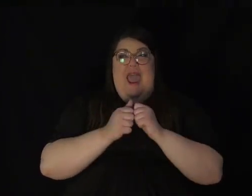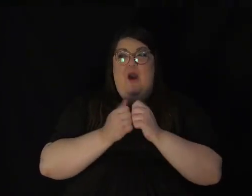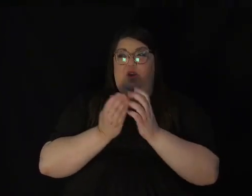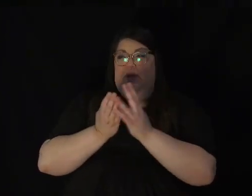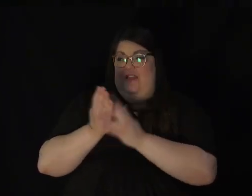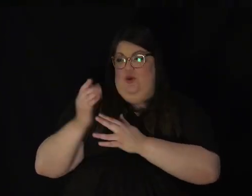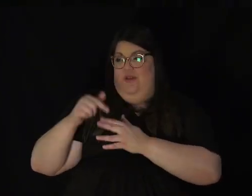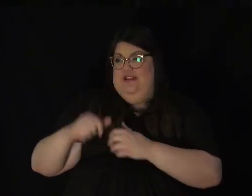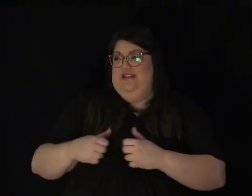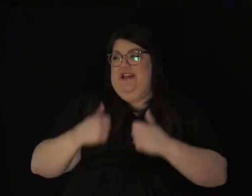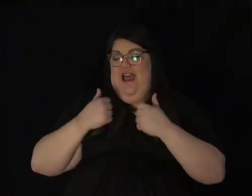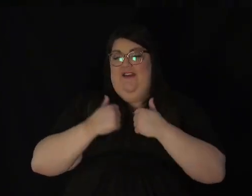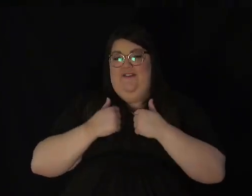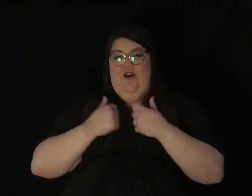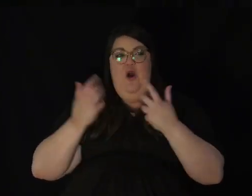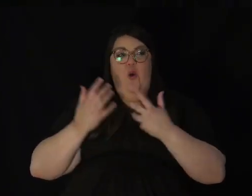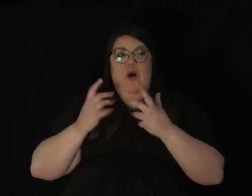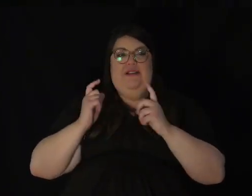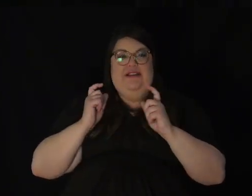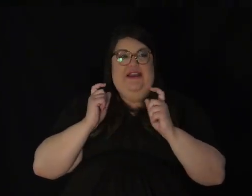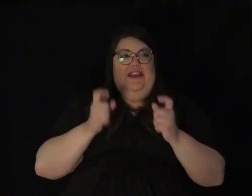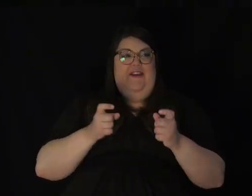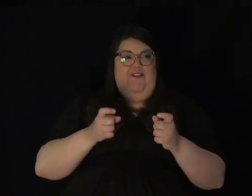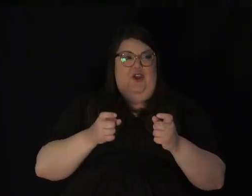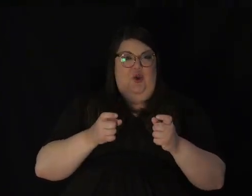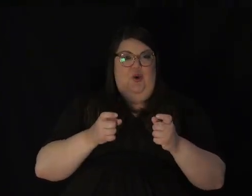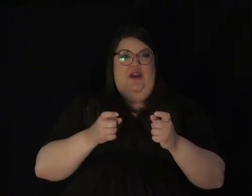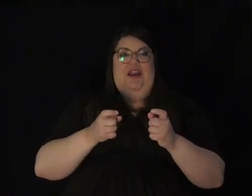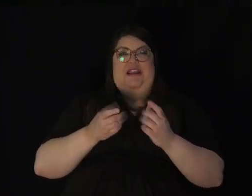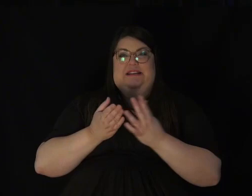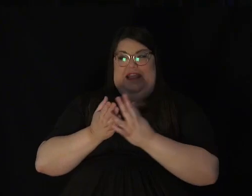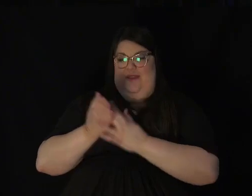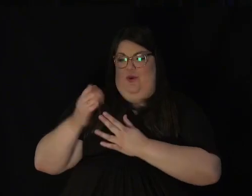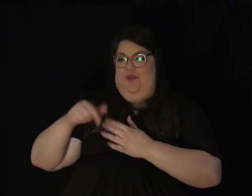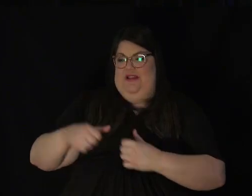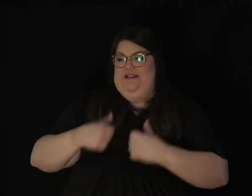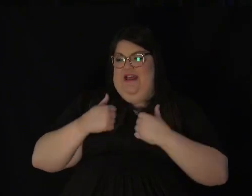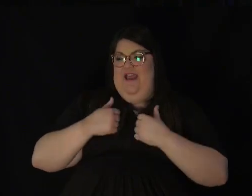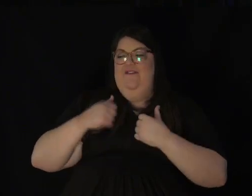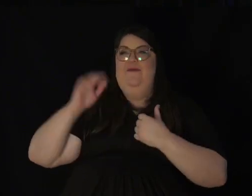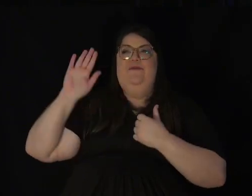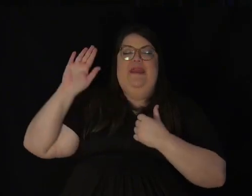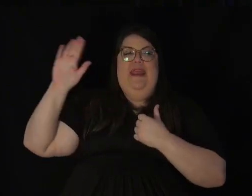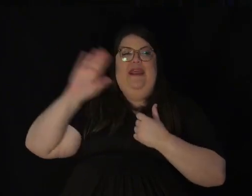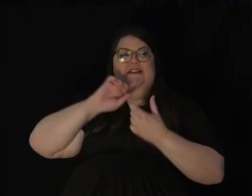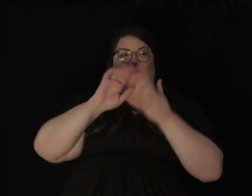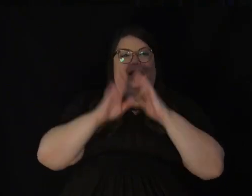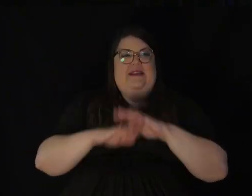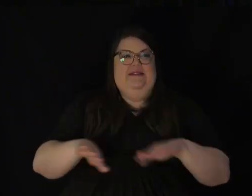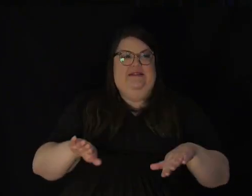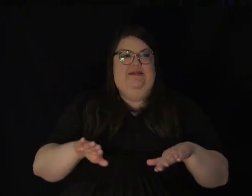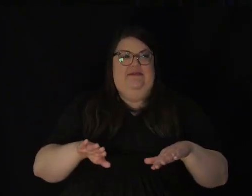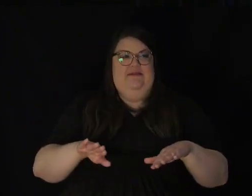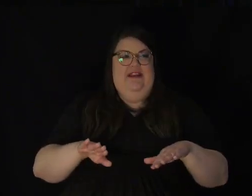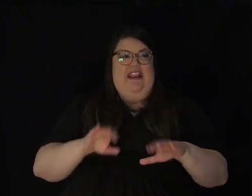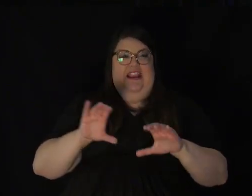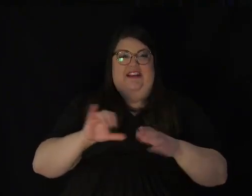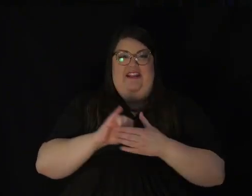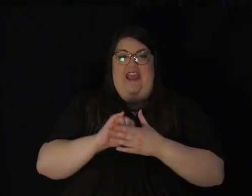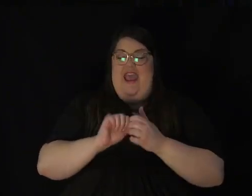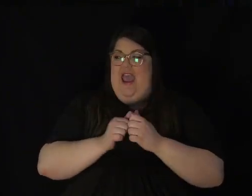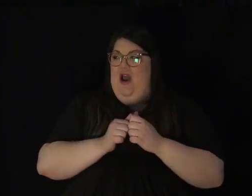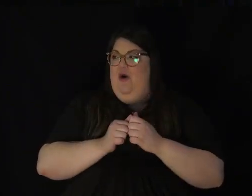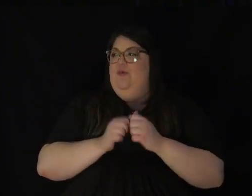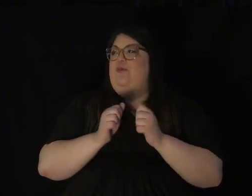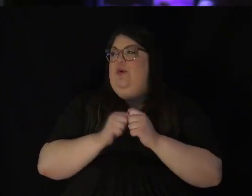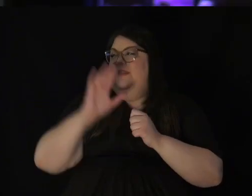life? What is it that he's going to give you in order to get through this life? His peace. And he did that in his son,